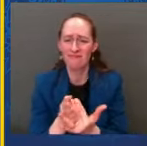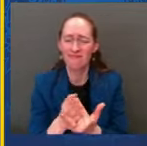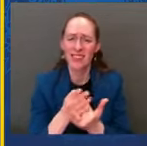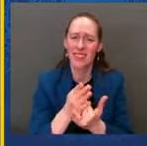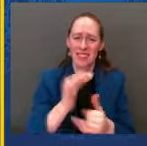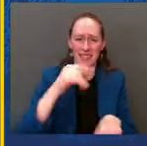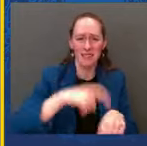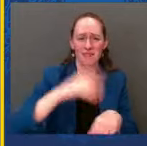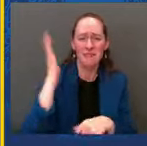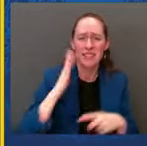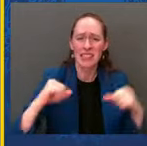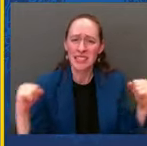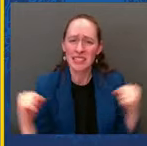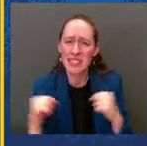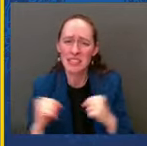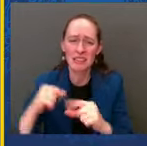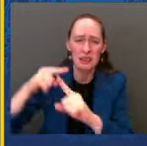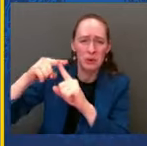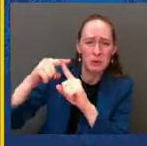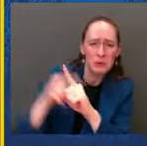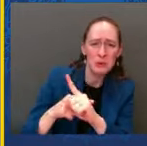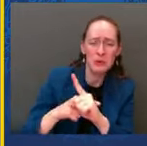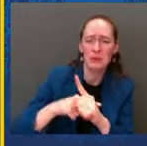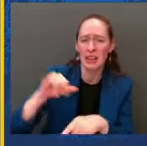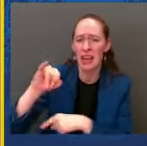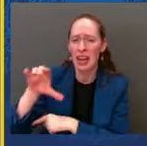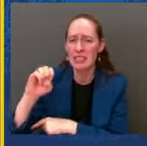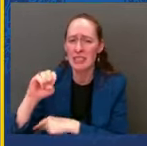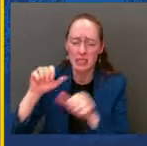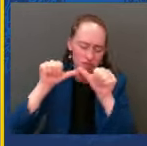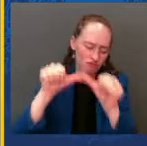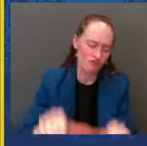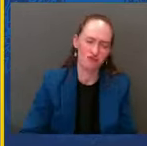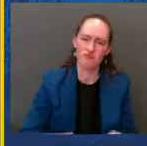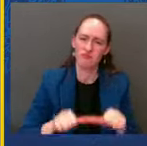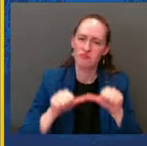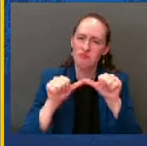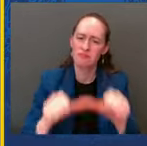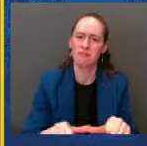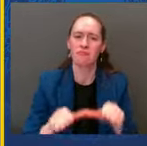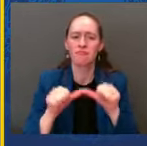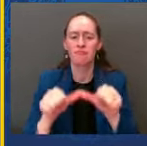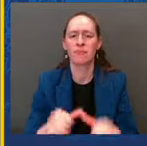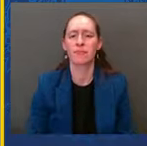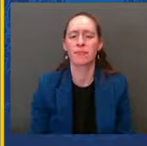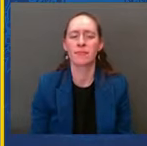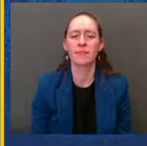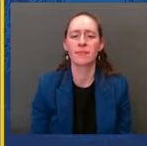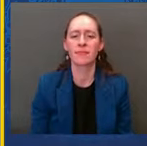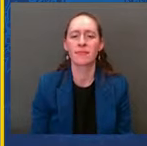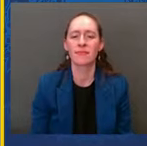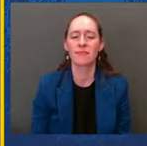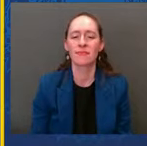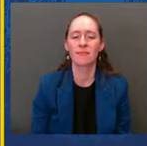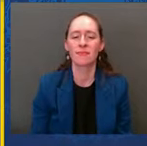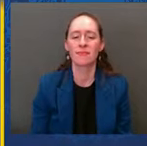control. It's a dream for those Ukrainian patriots who fought for years against Russia's aggressions in the